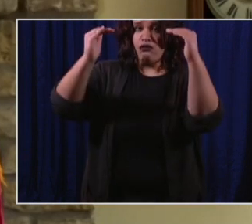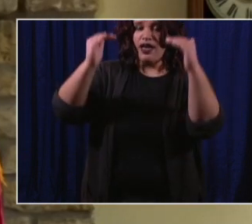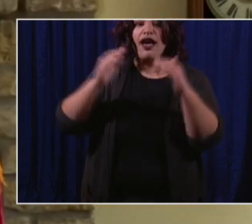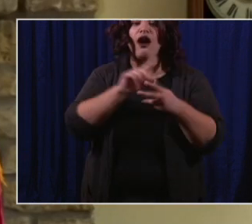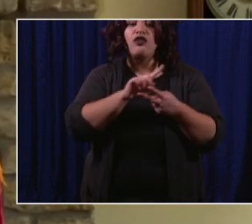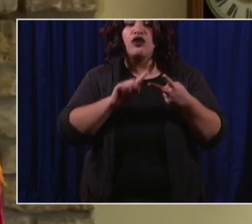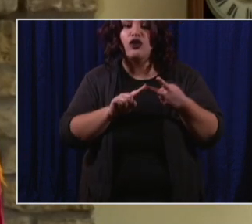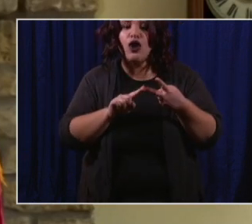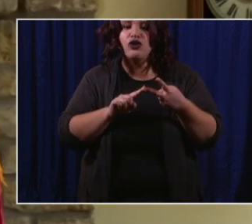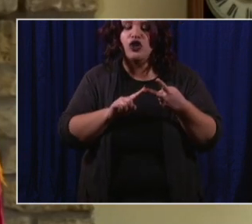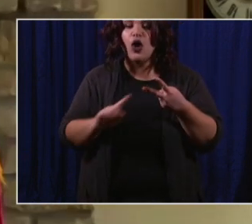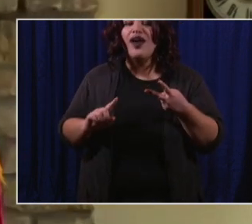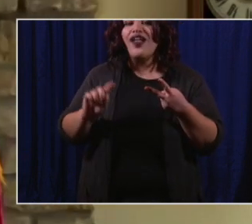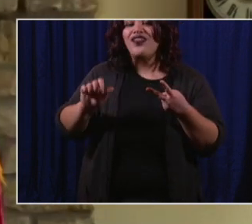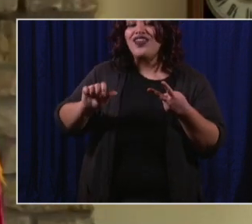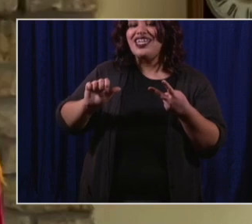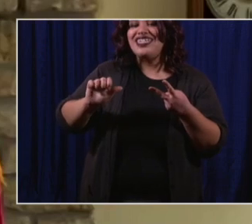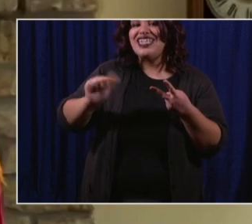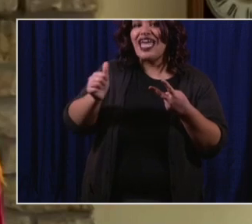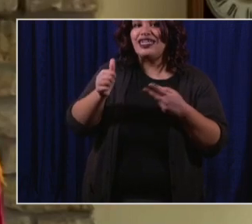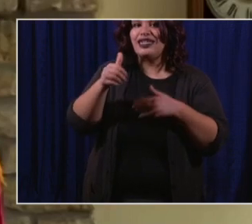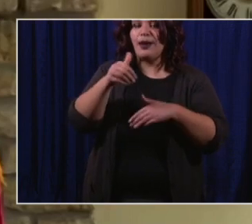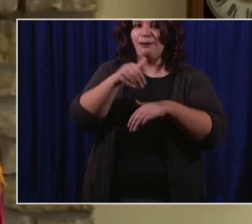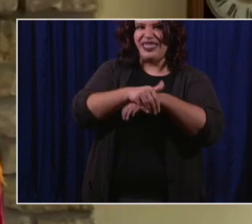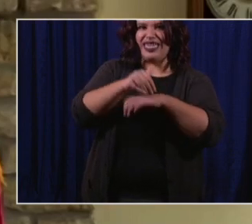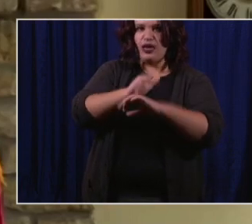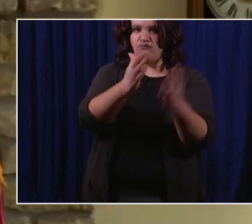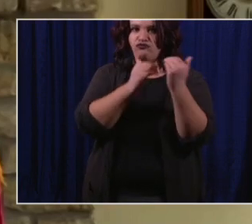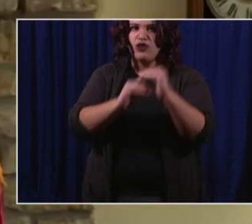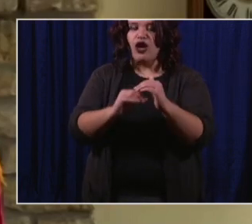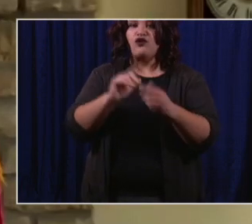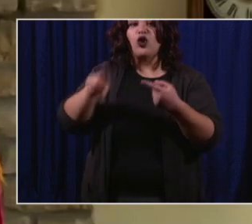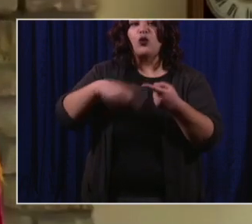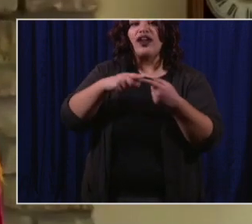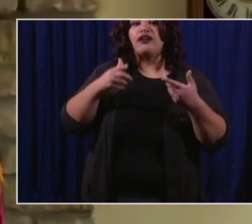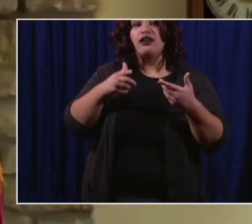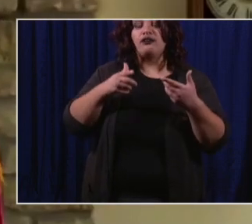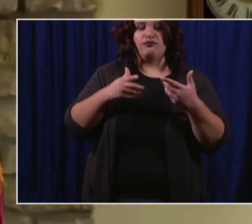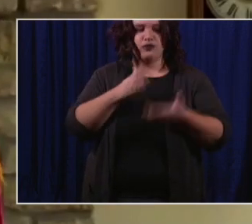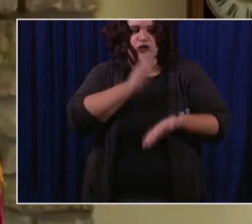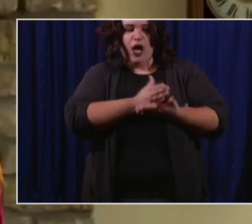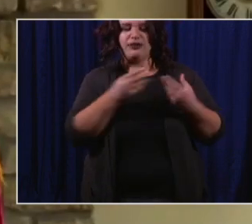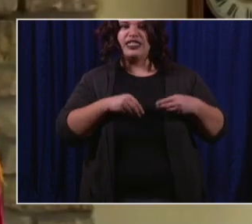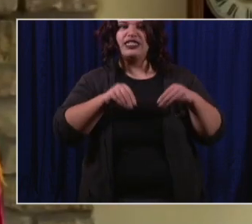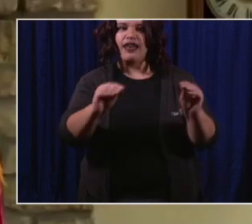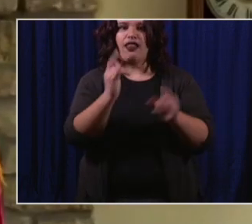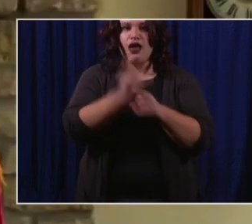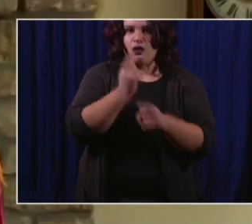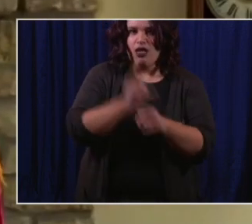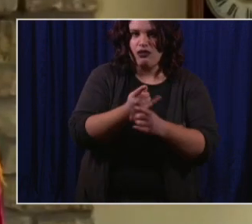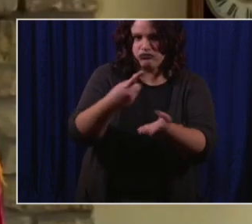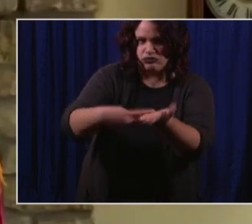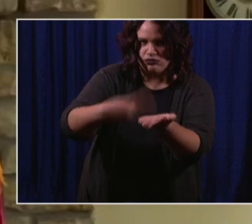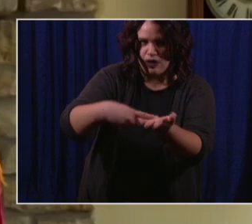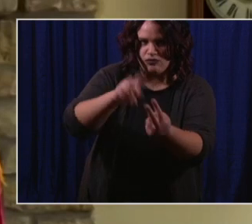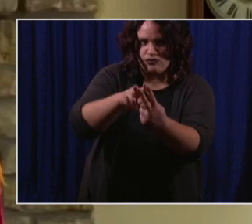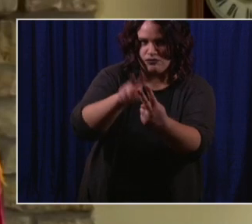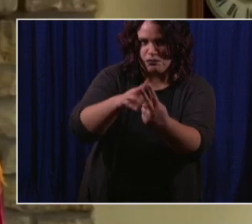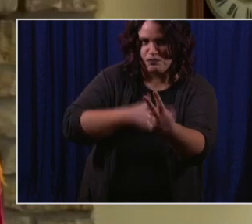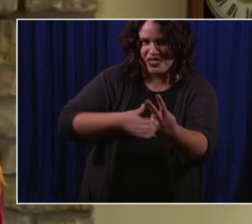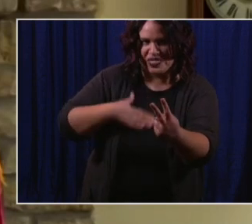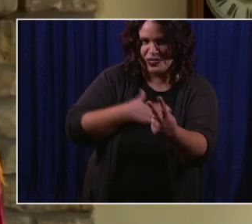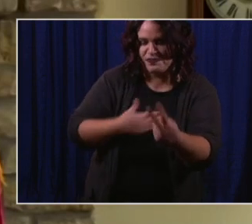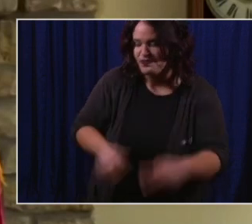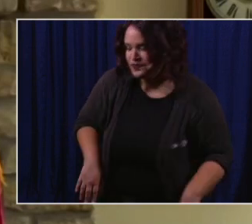lifting the 10 p.m. alcohol sales restrictions as well? Sure. We've made no decision yet on the 10